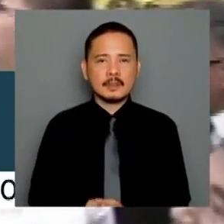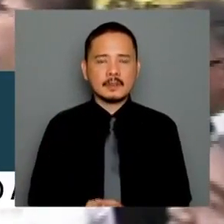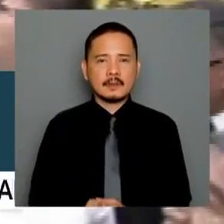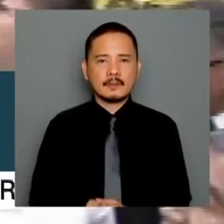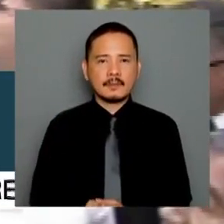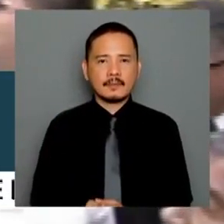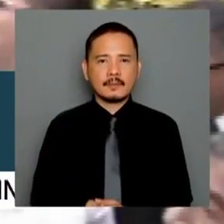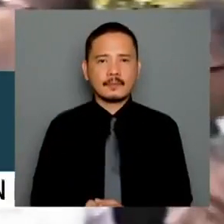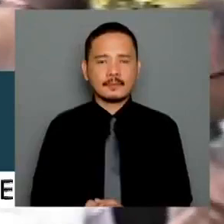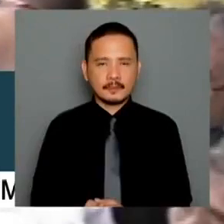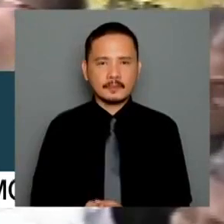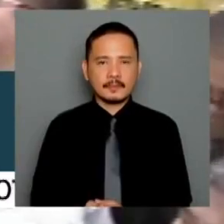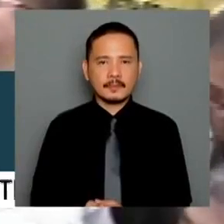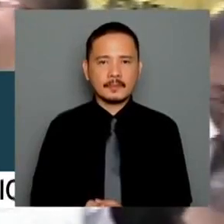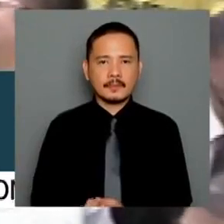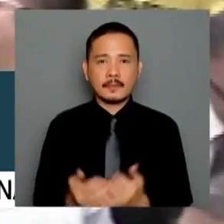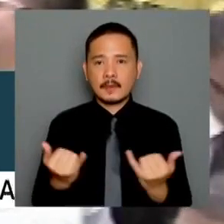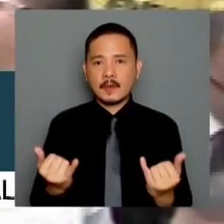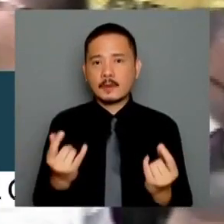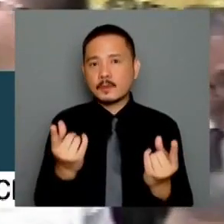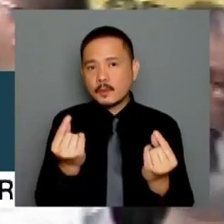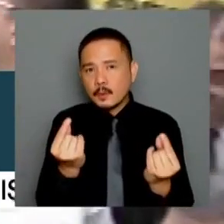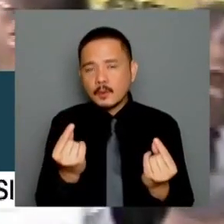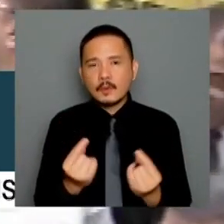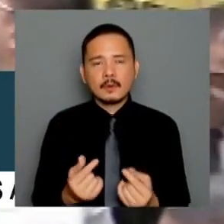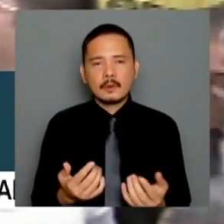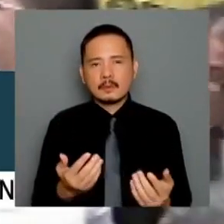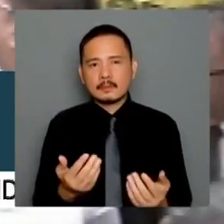is what we would like to attain.